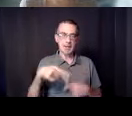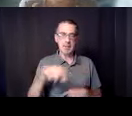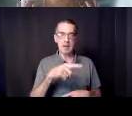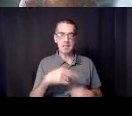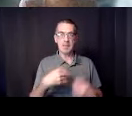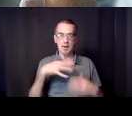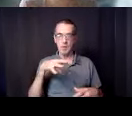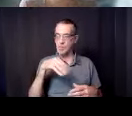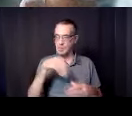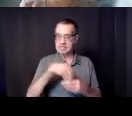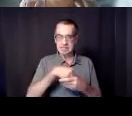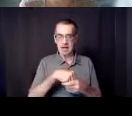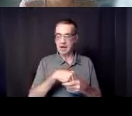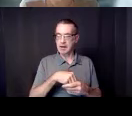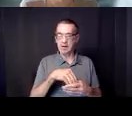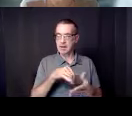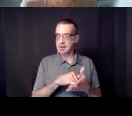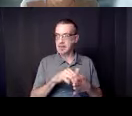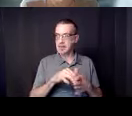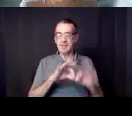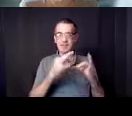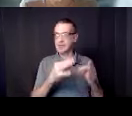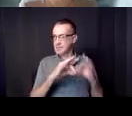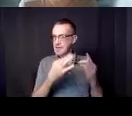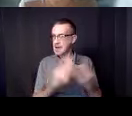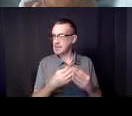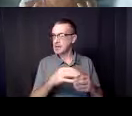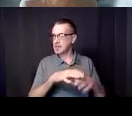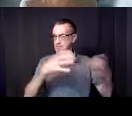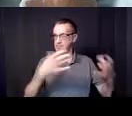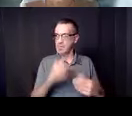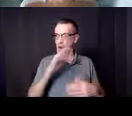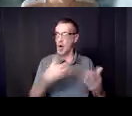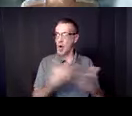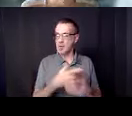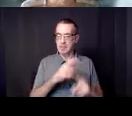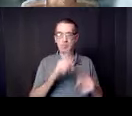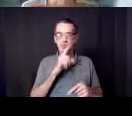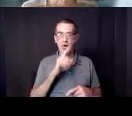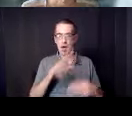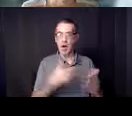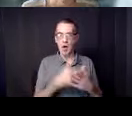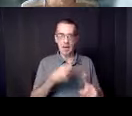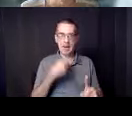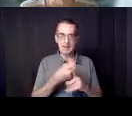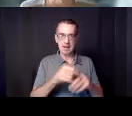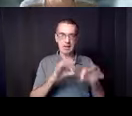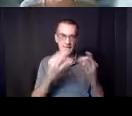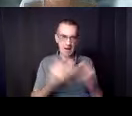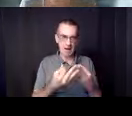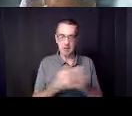with inside the kind of family bubble, not all of them, but certainly they all impact the